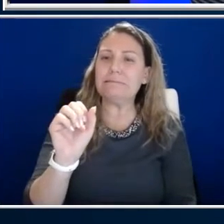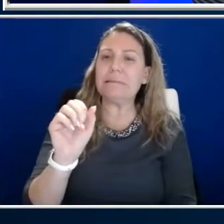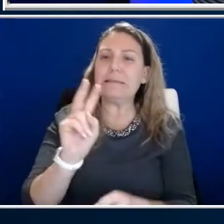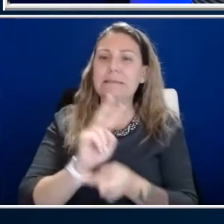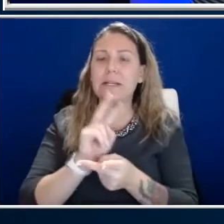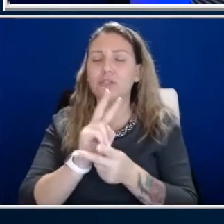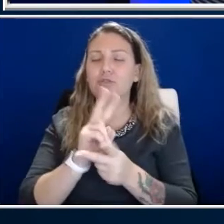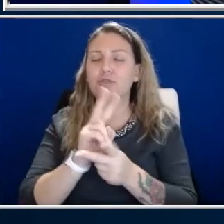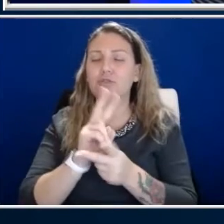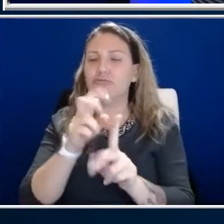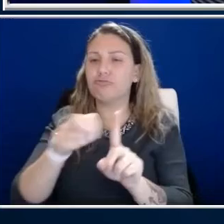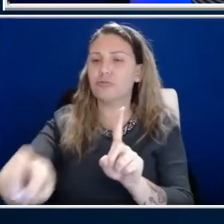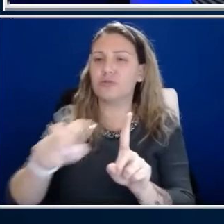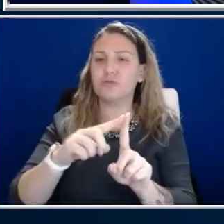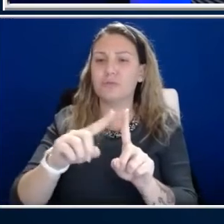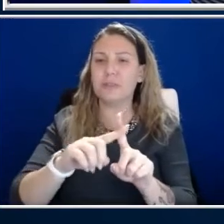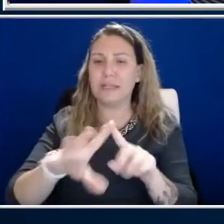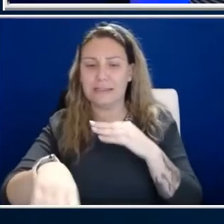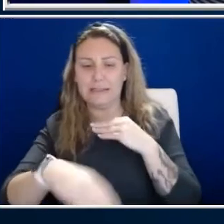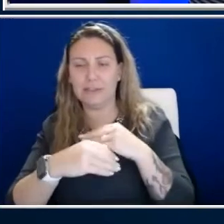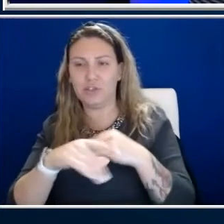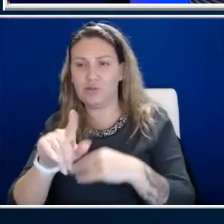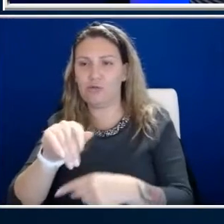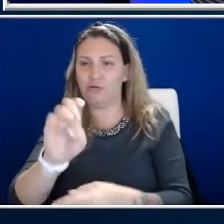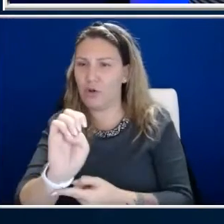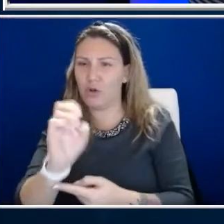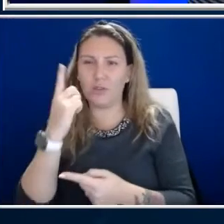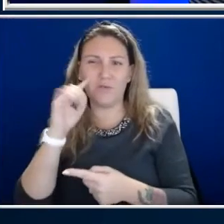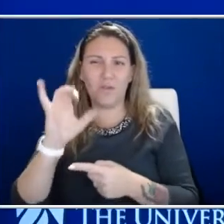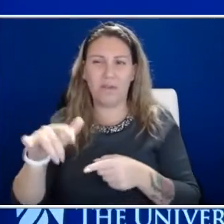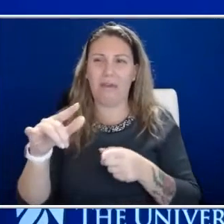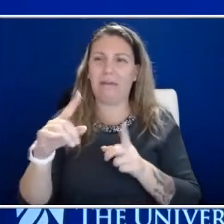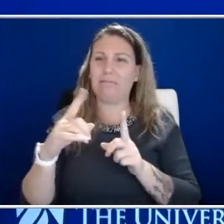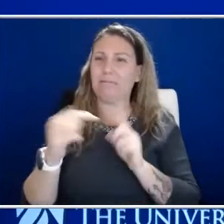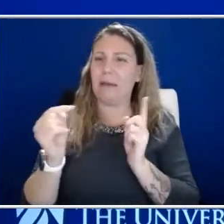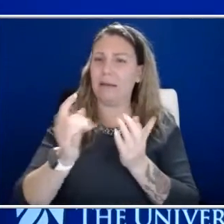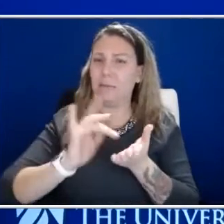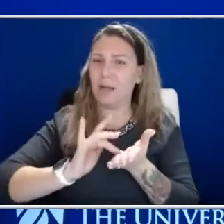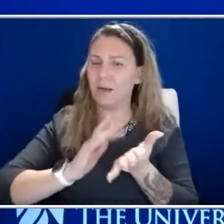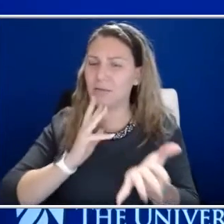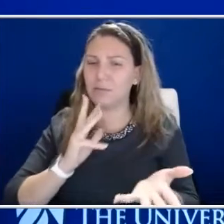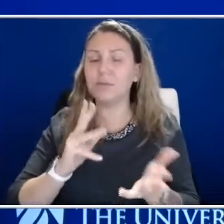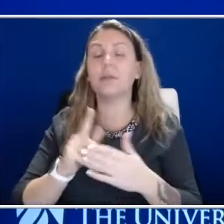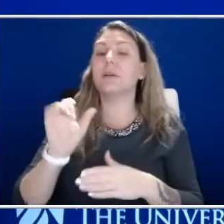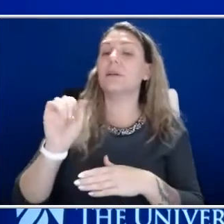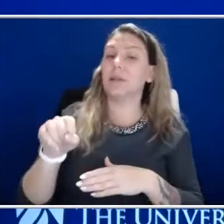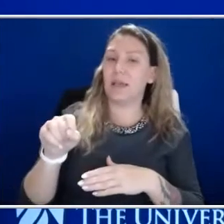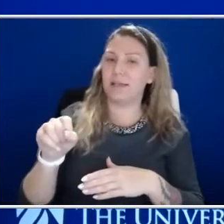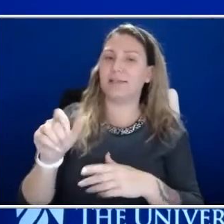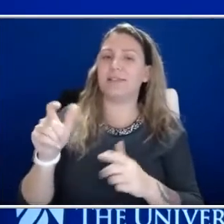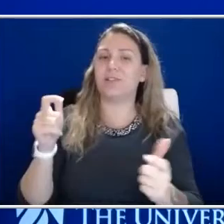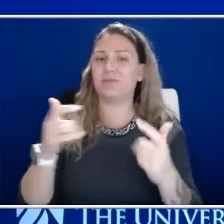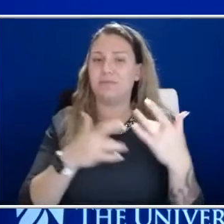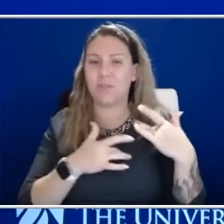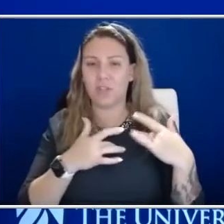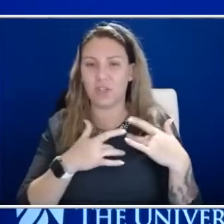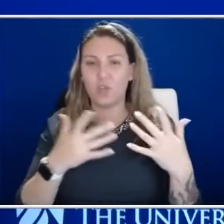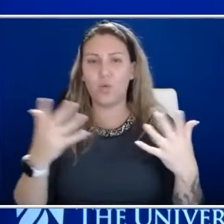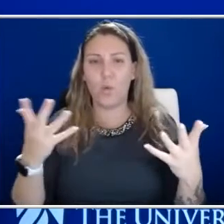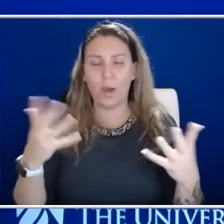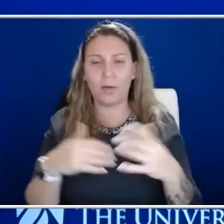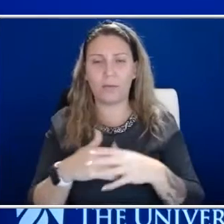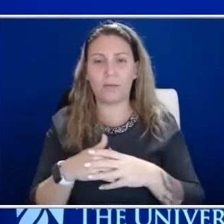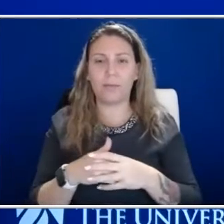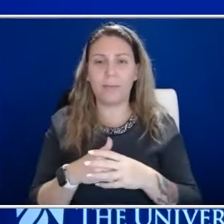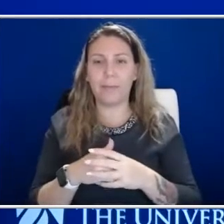of antibiotics. Is there a concern with that? Yeah, I mean, certainly the biggest concern was going to be